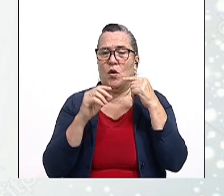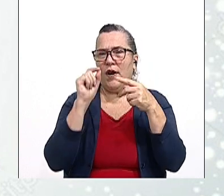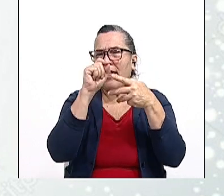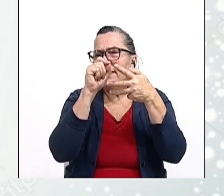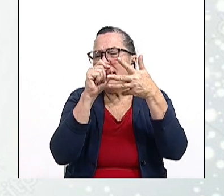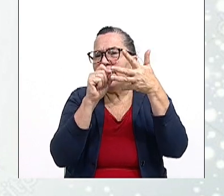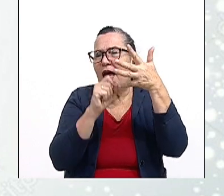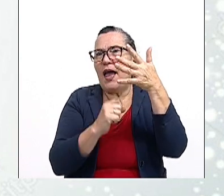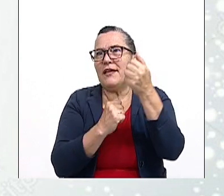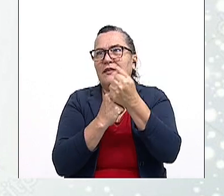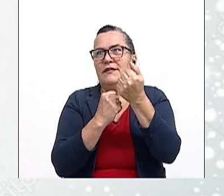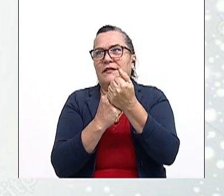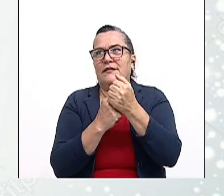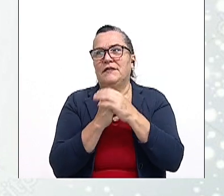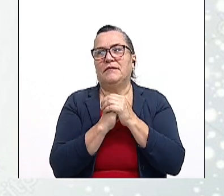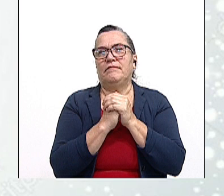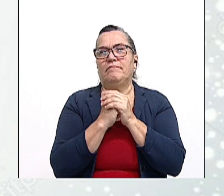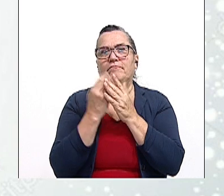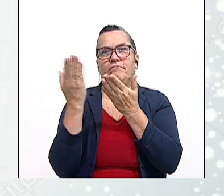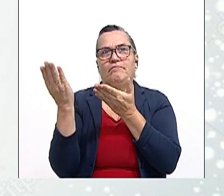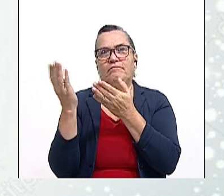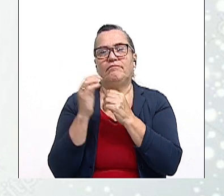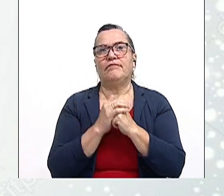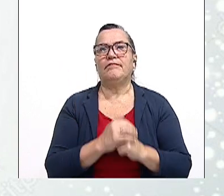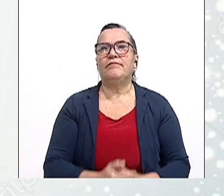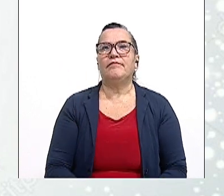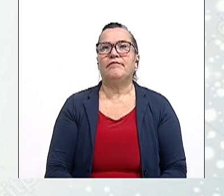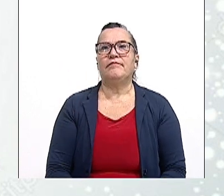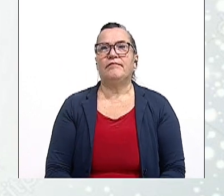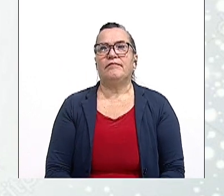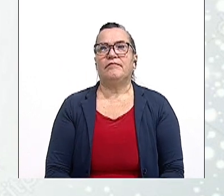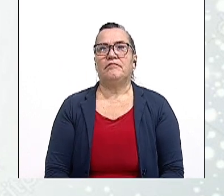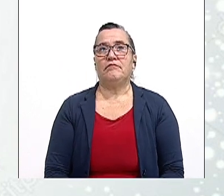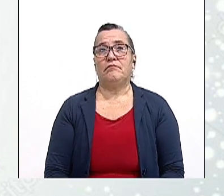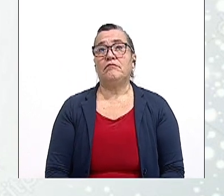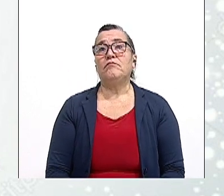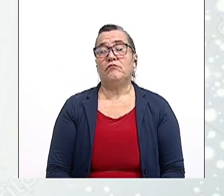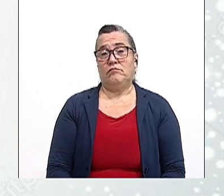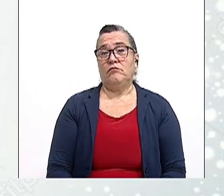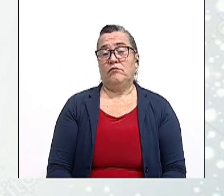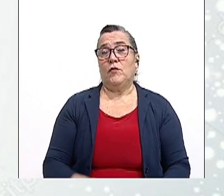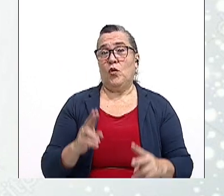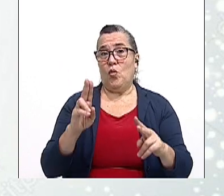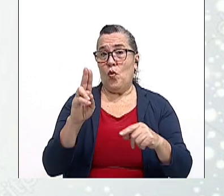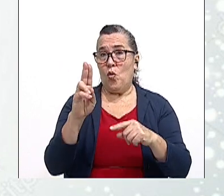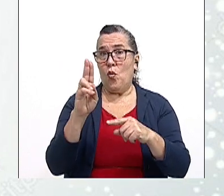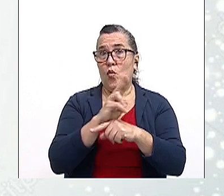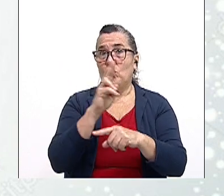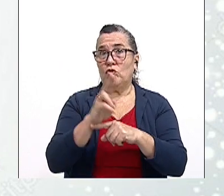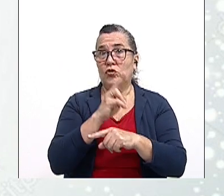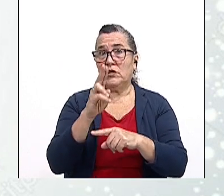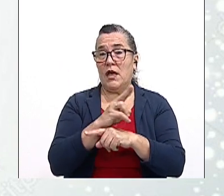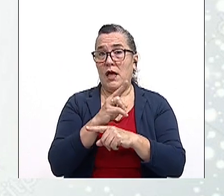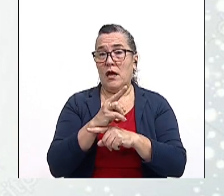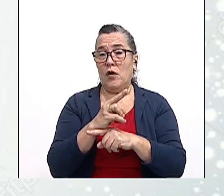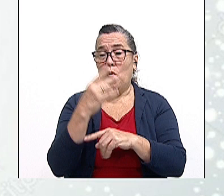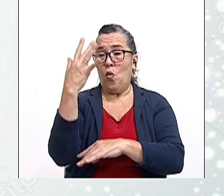details. What do you think about these supporting details? Use a living Christmas